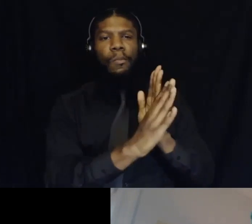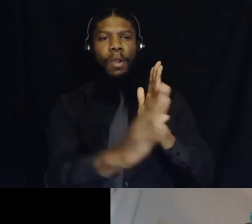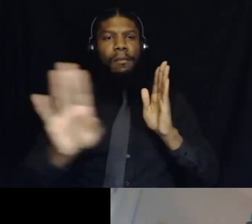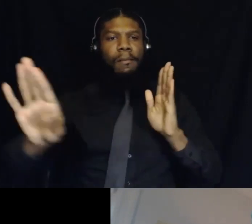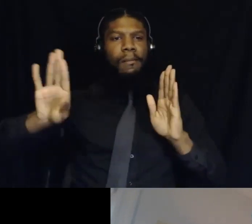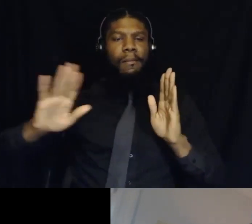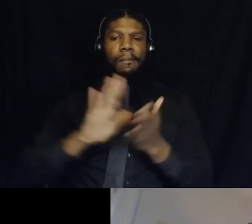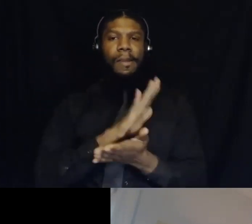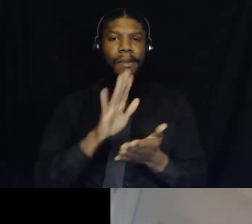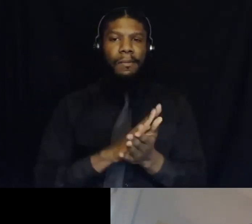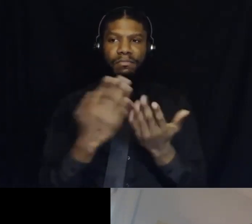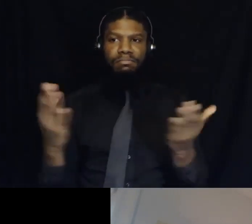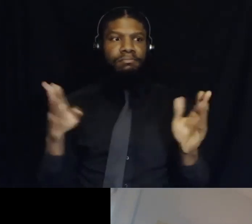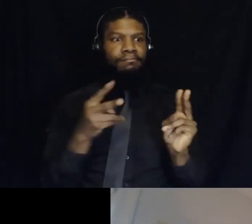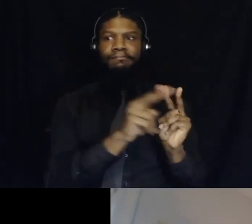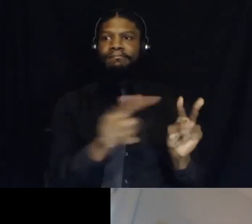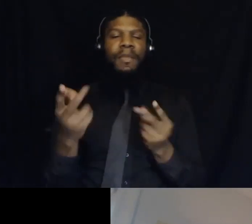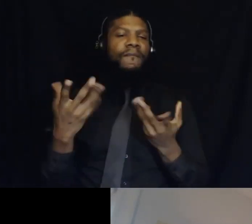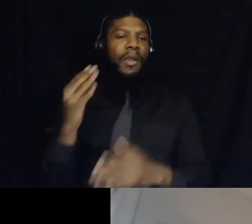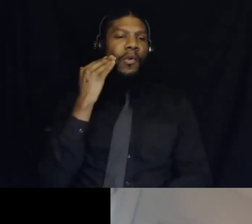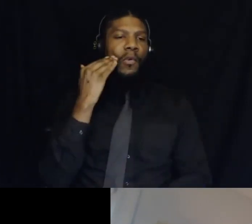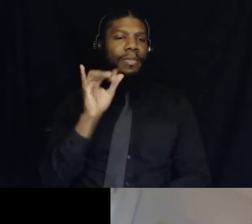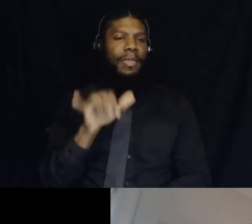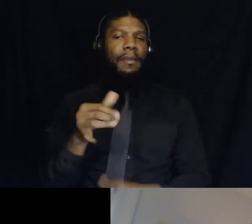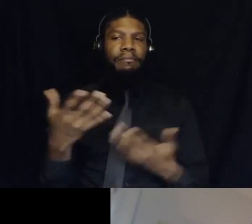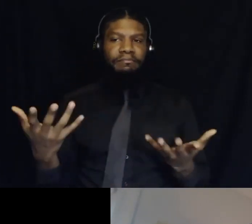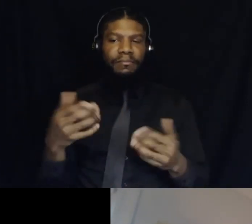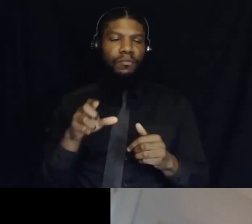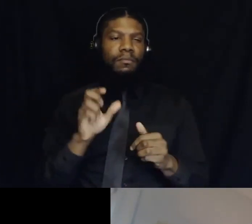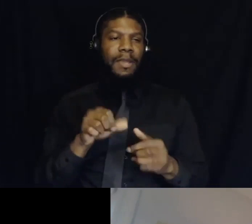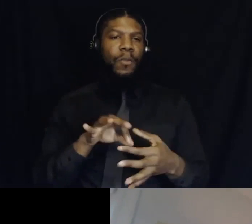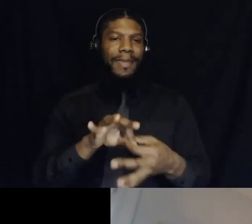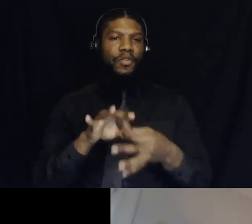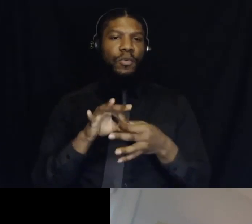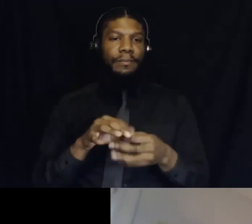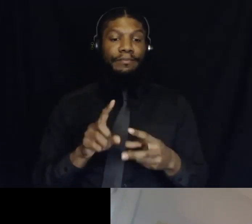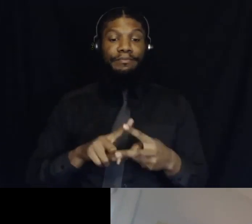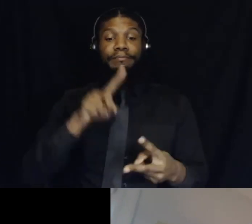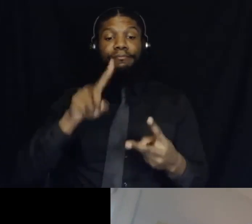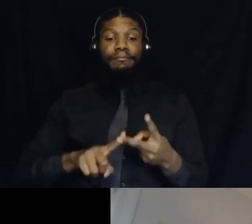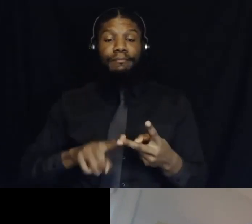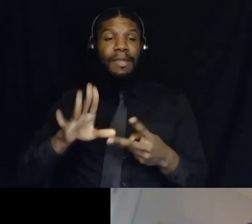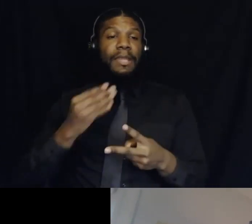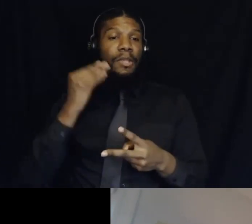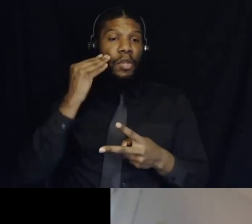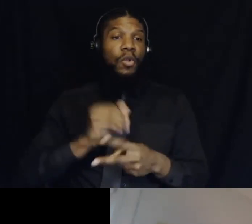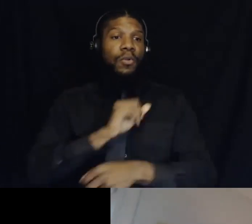that way. Right. And he also calls St. Louis his home right now. So, and that's also my home